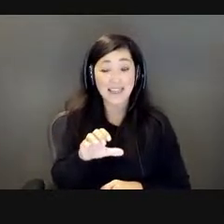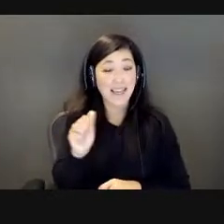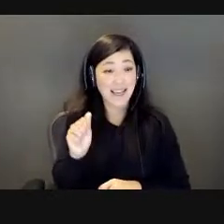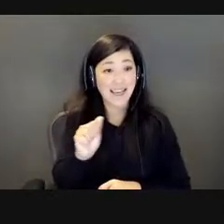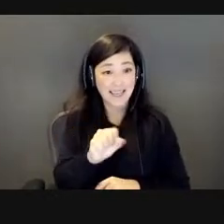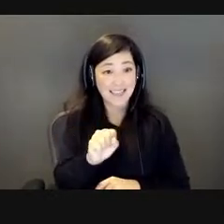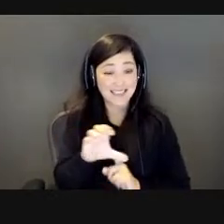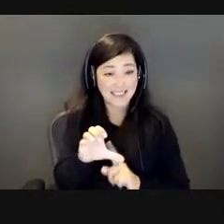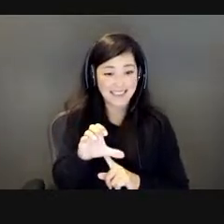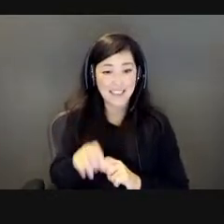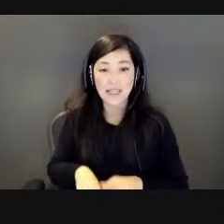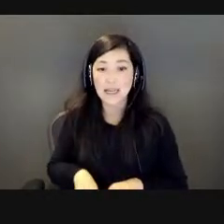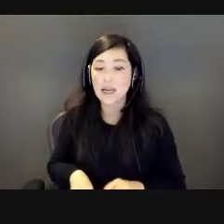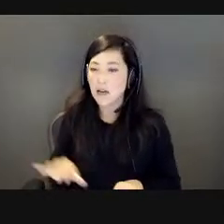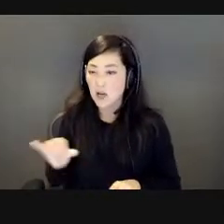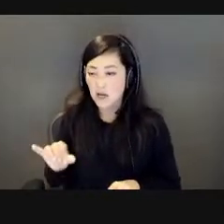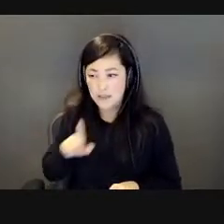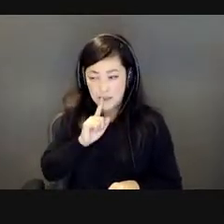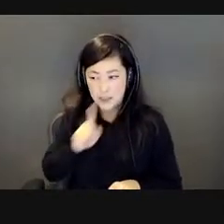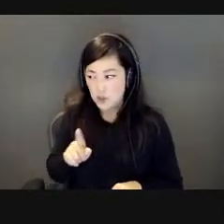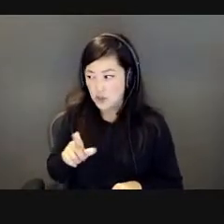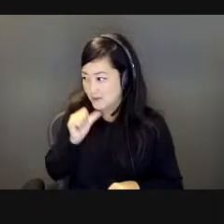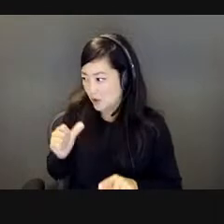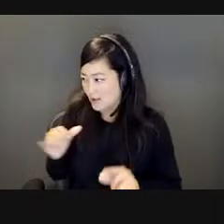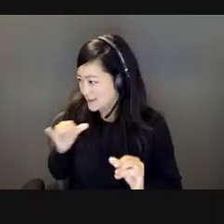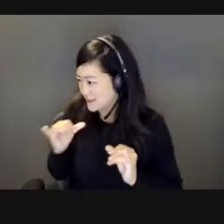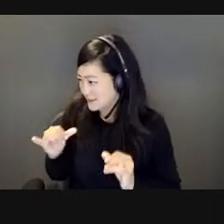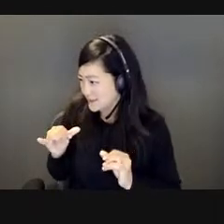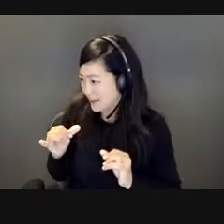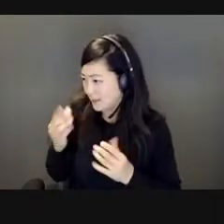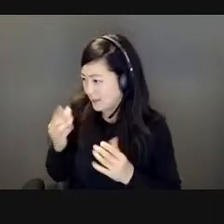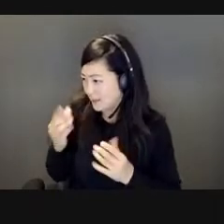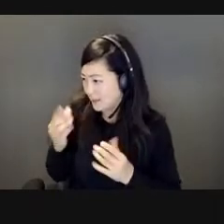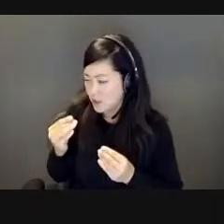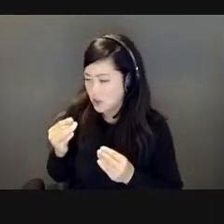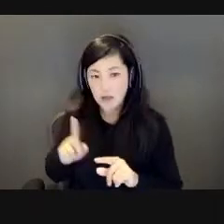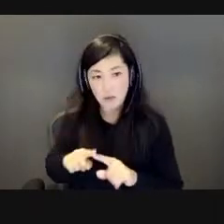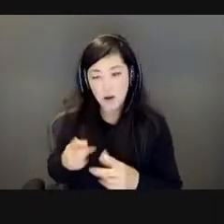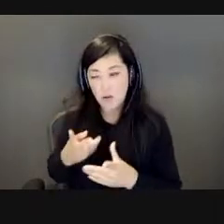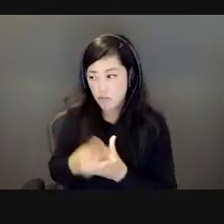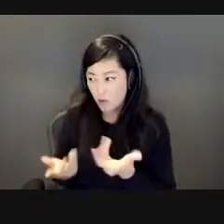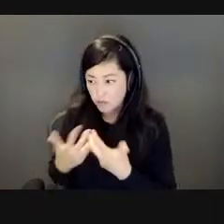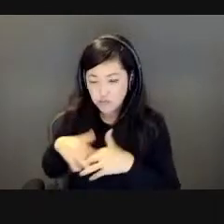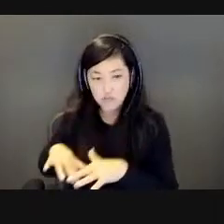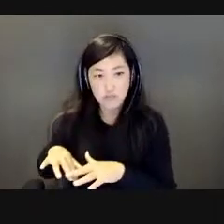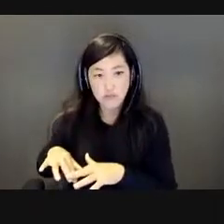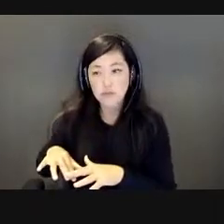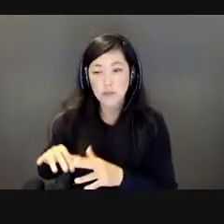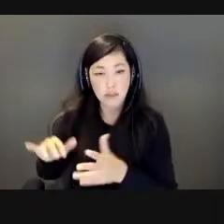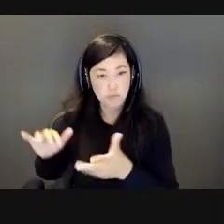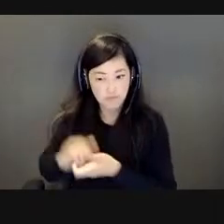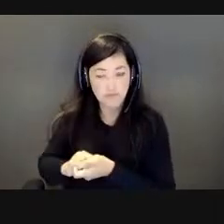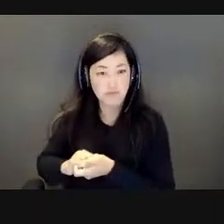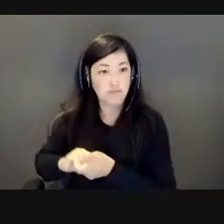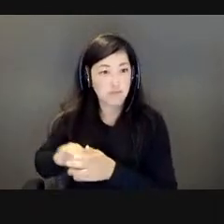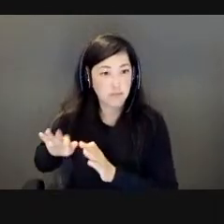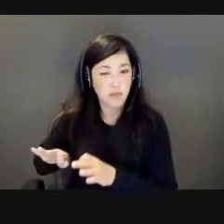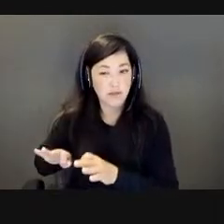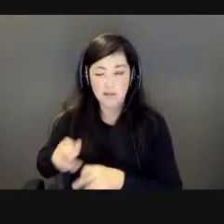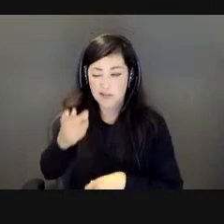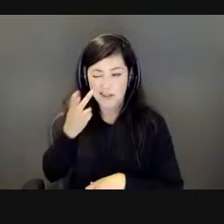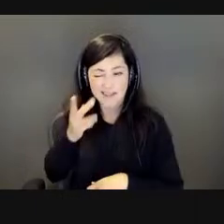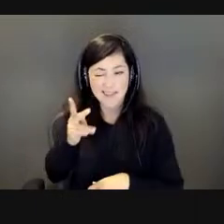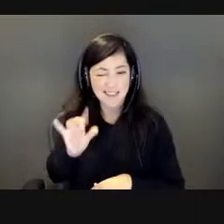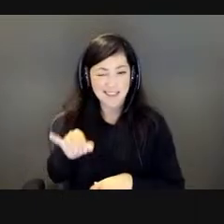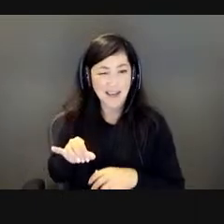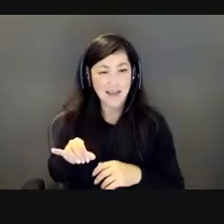sure that there's not duplication, that the work of both complements each other. And I've certainly seen that at the technical committee level. So all